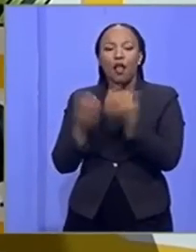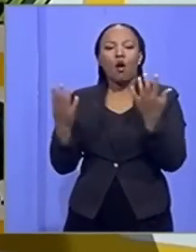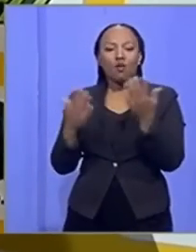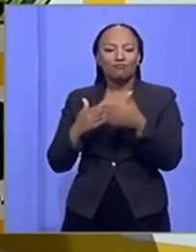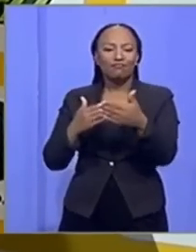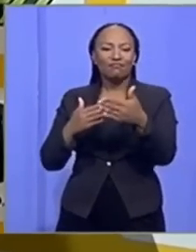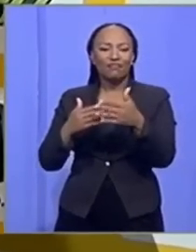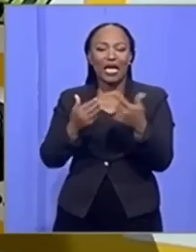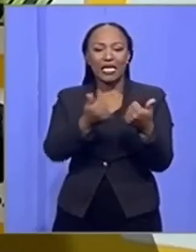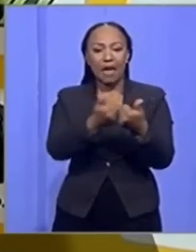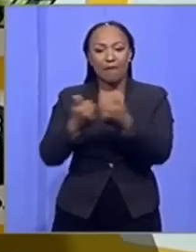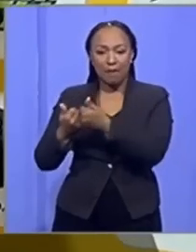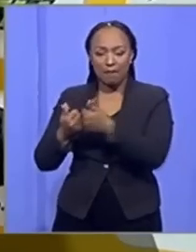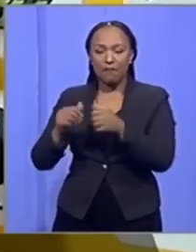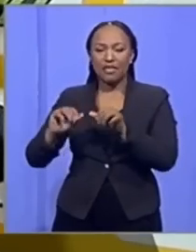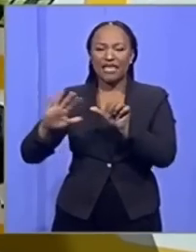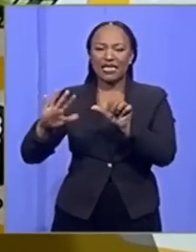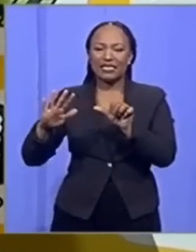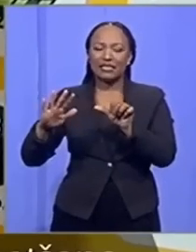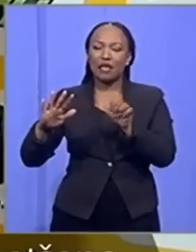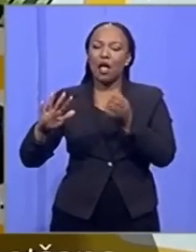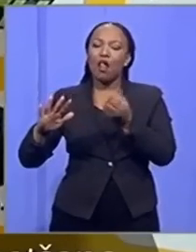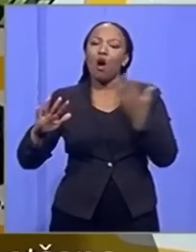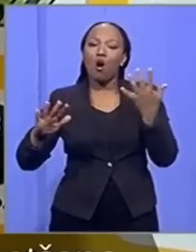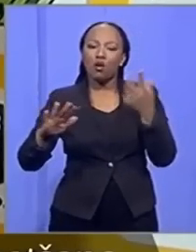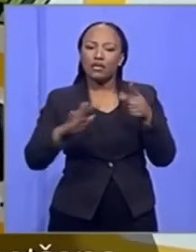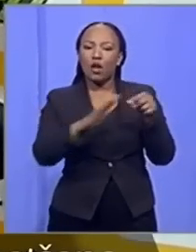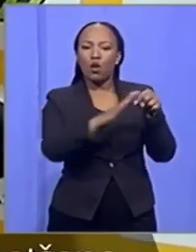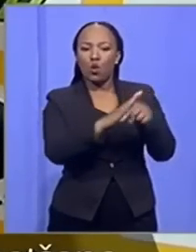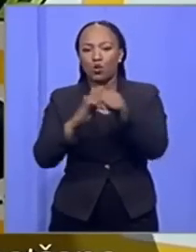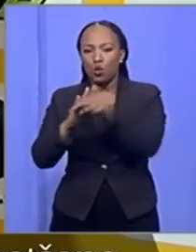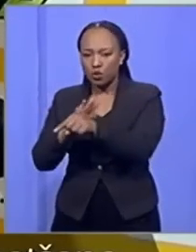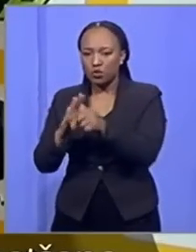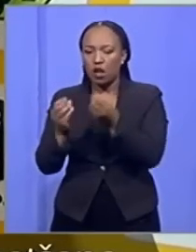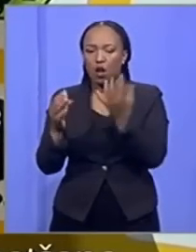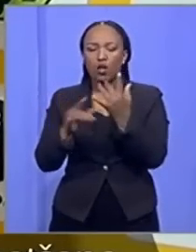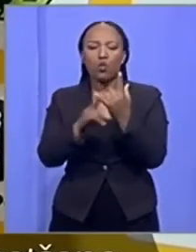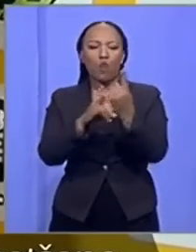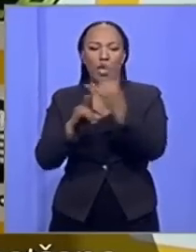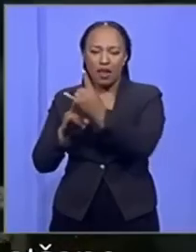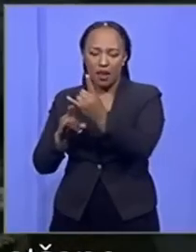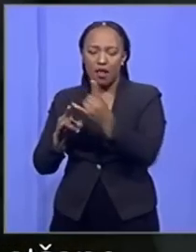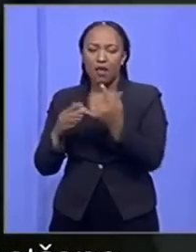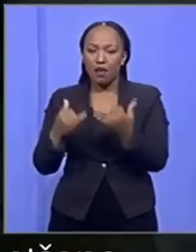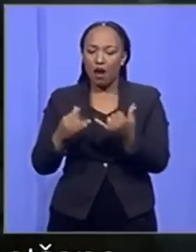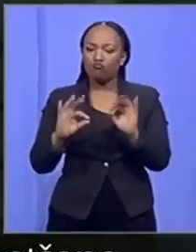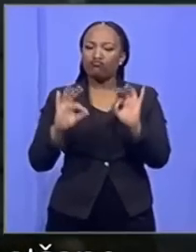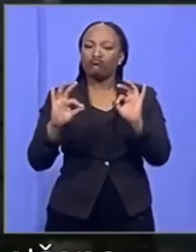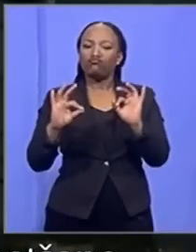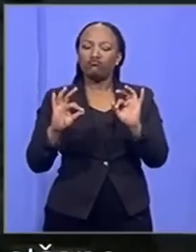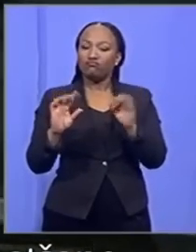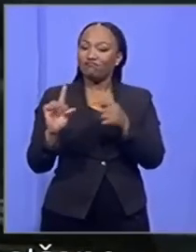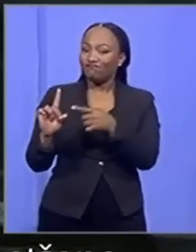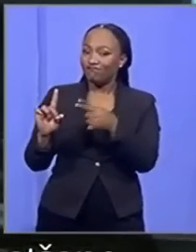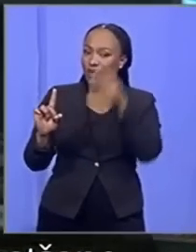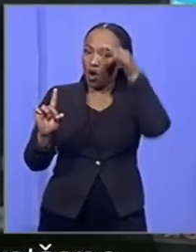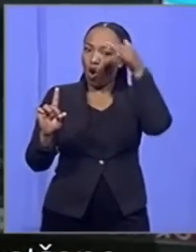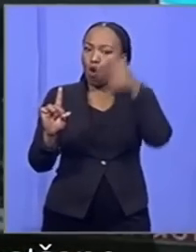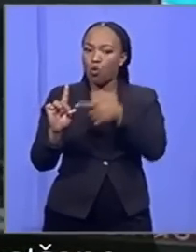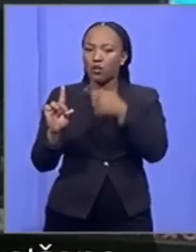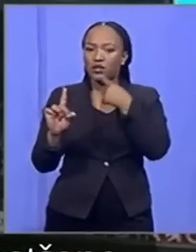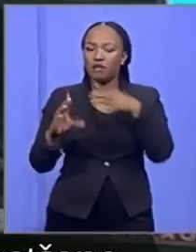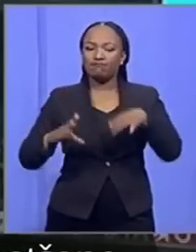games, so there's a lot to lose, but also a lot to win. So for the moment, I think we are on schedule. Bruce o amogetše gore papadi